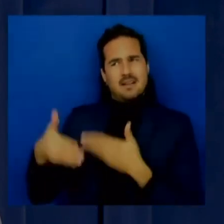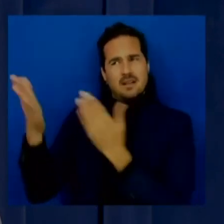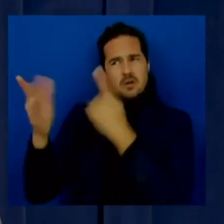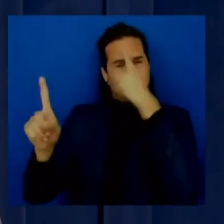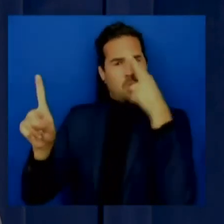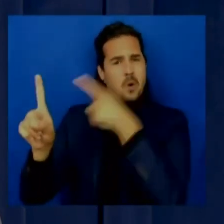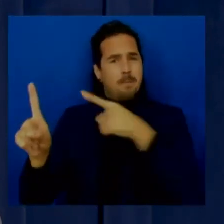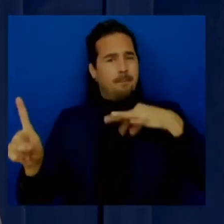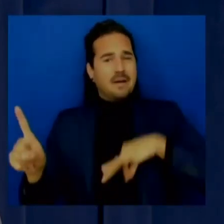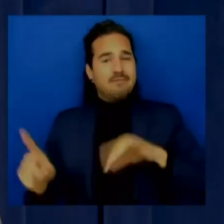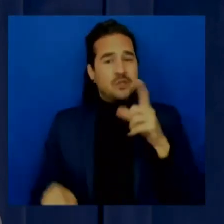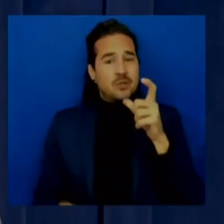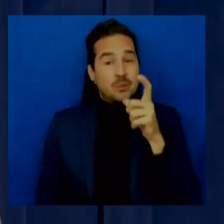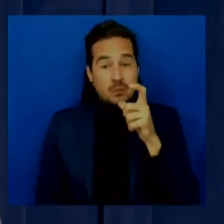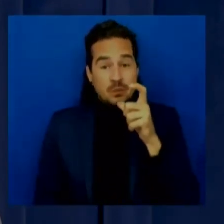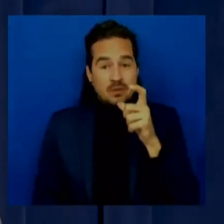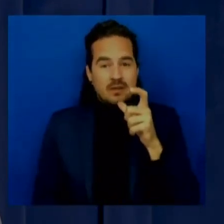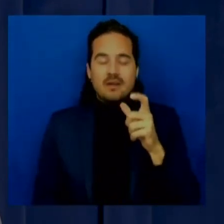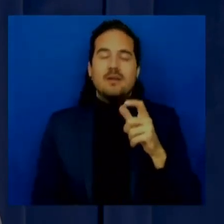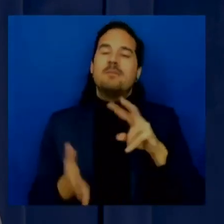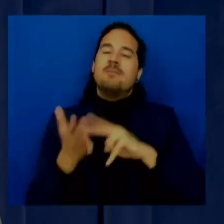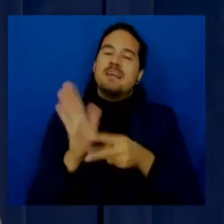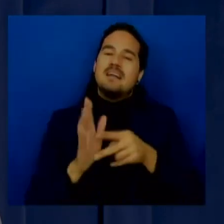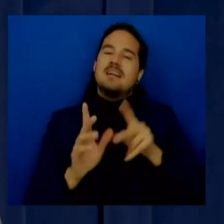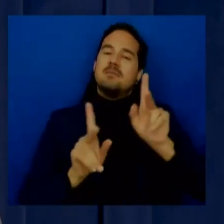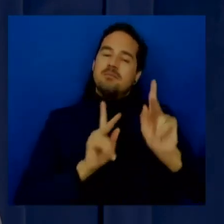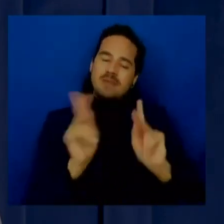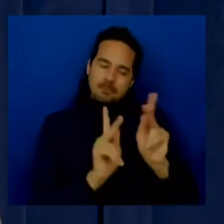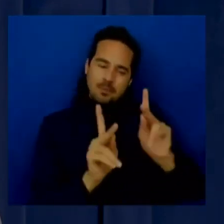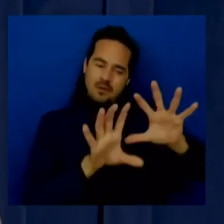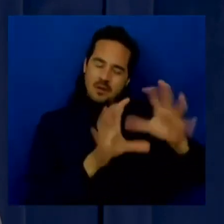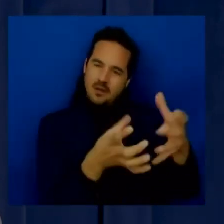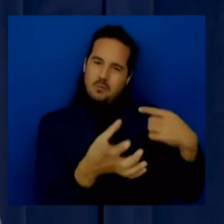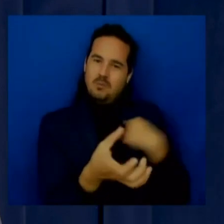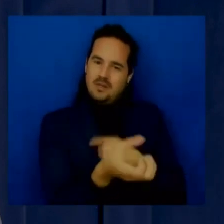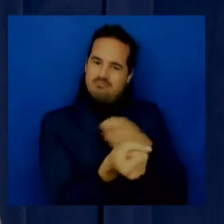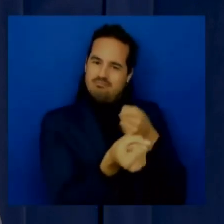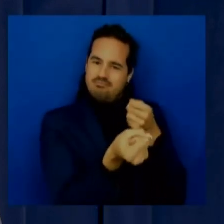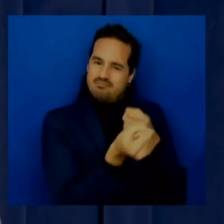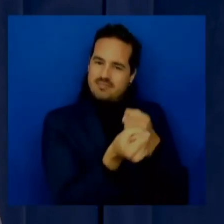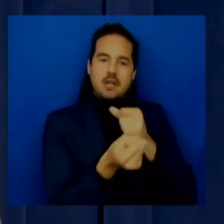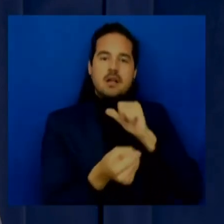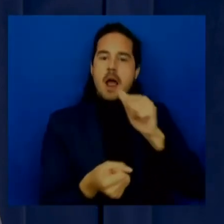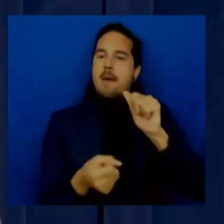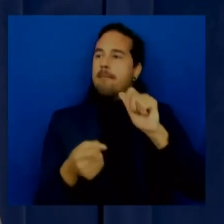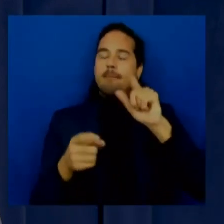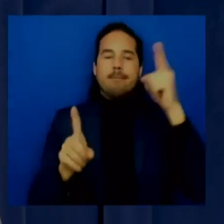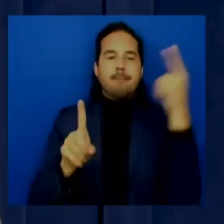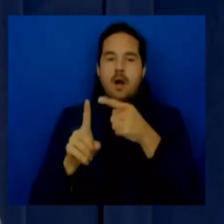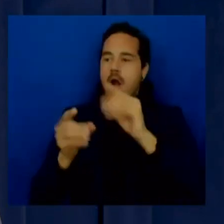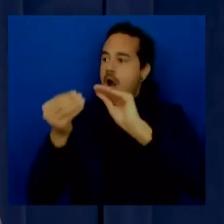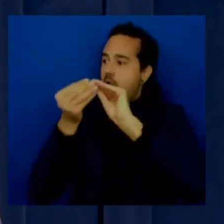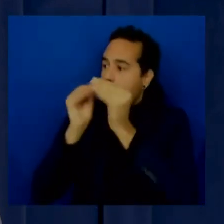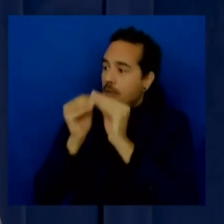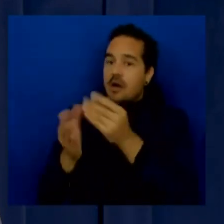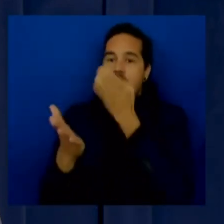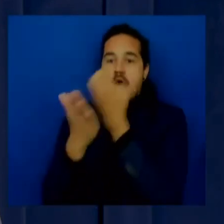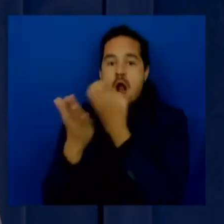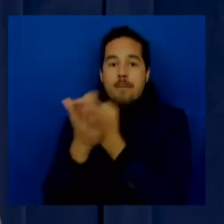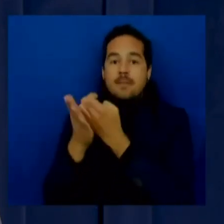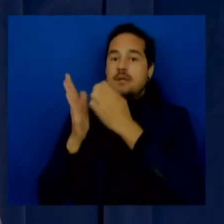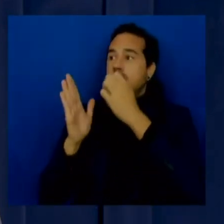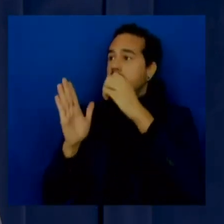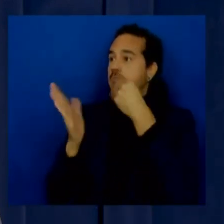and your own personal journey. And I'm honored, Zella, that you're here to talk a little bit about your journey and introduce yourself